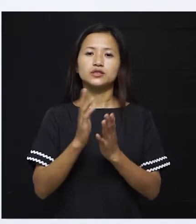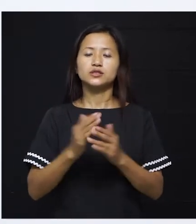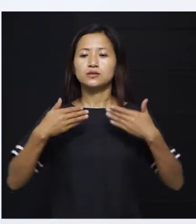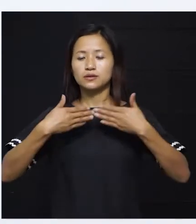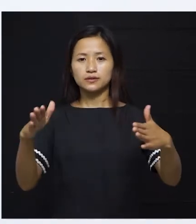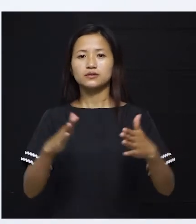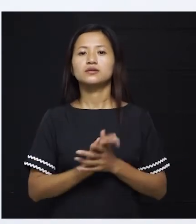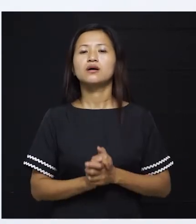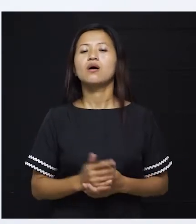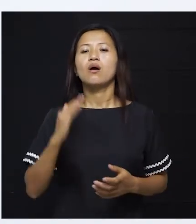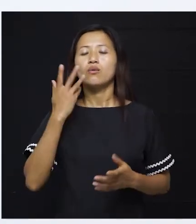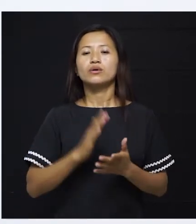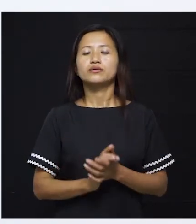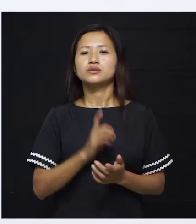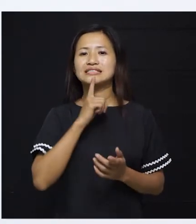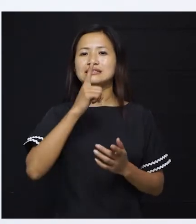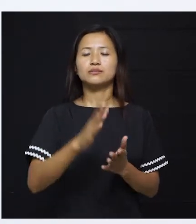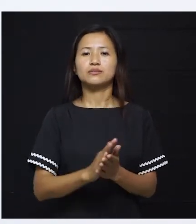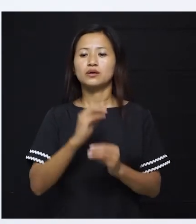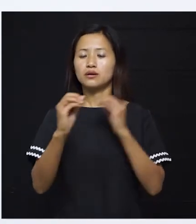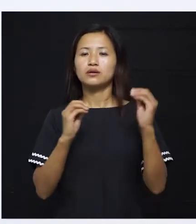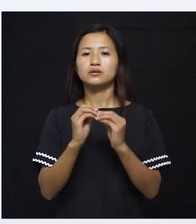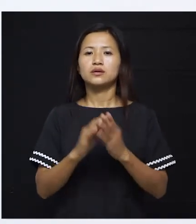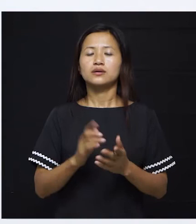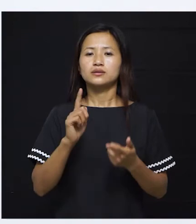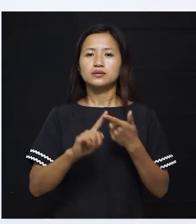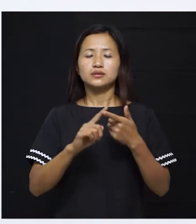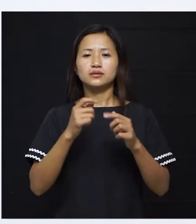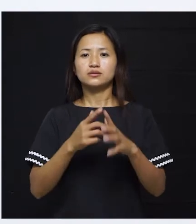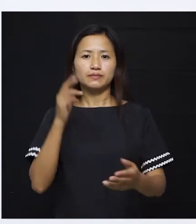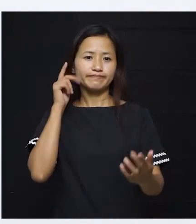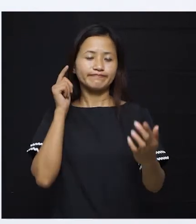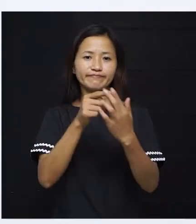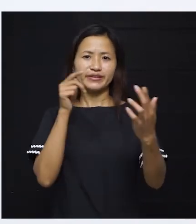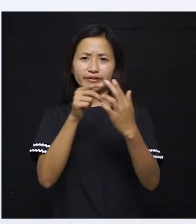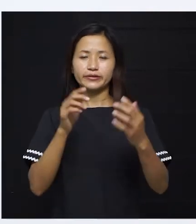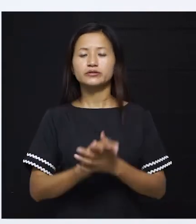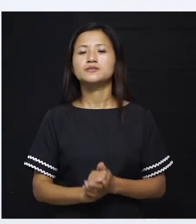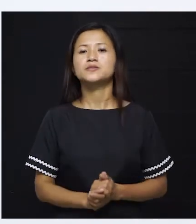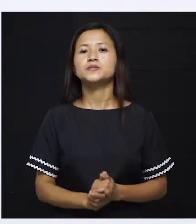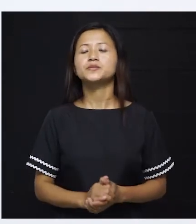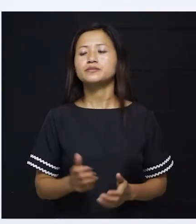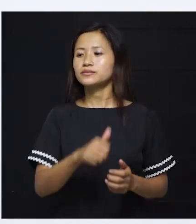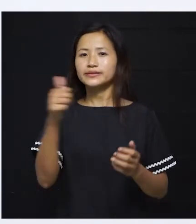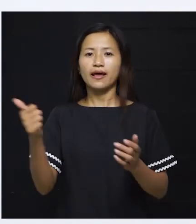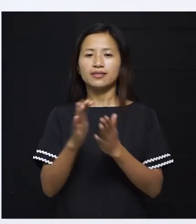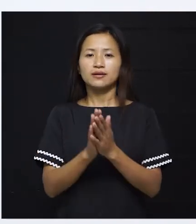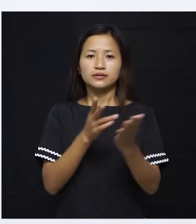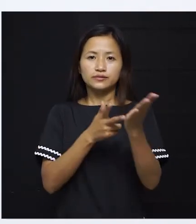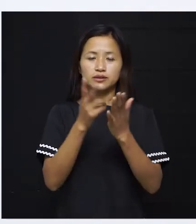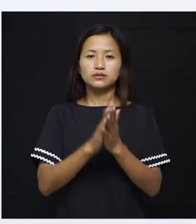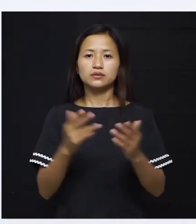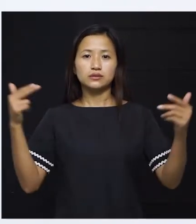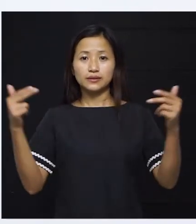So whenever they get some information about some external attacks, whenever they come to know that some other village are going to attack